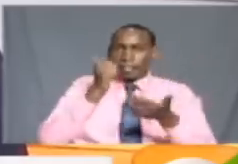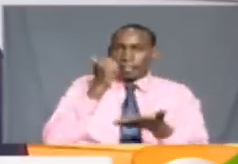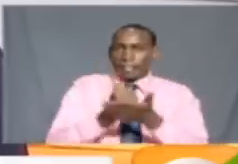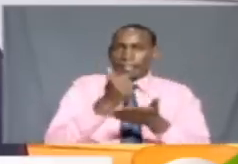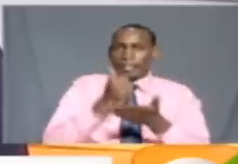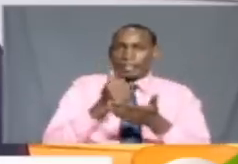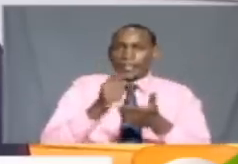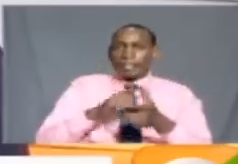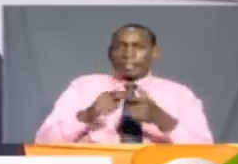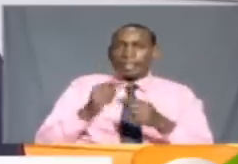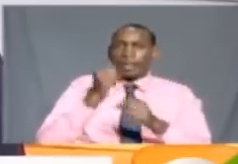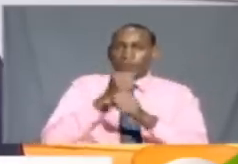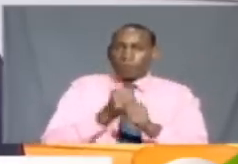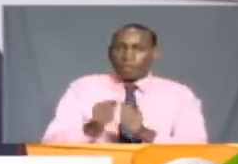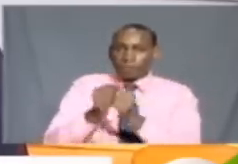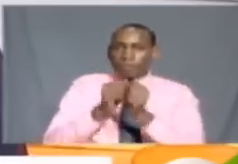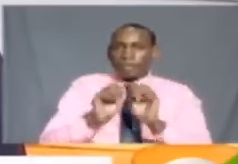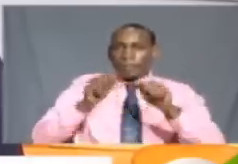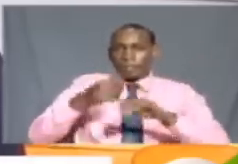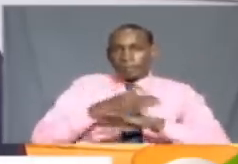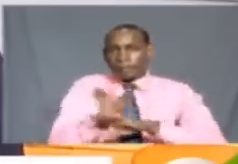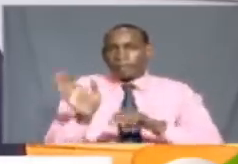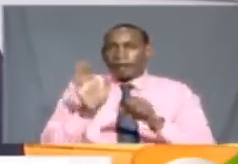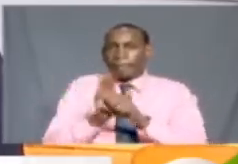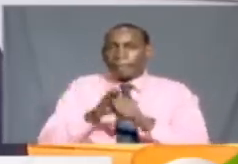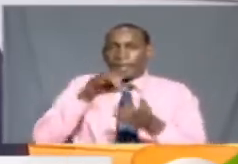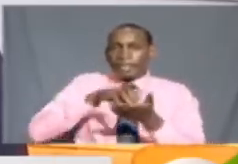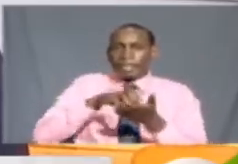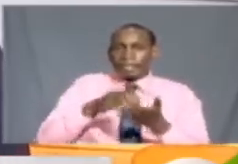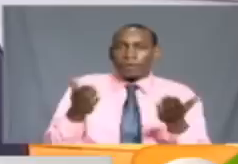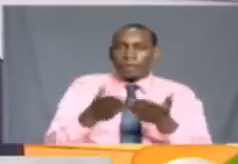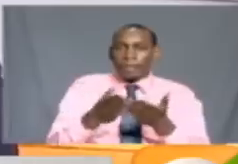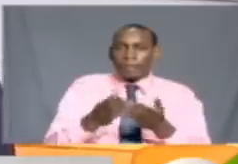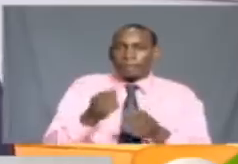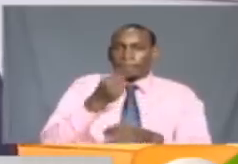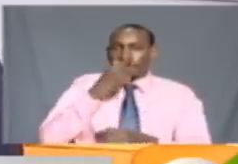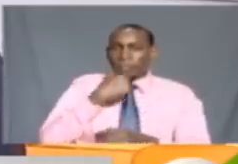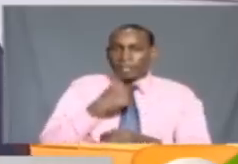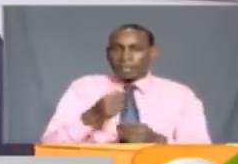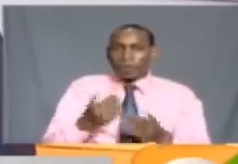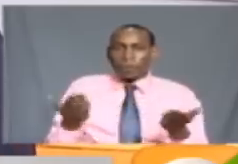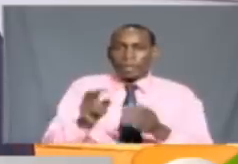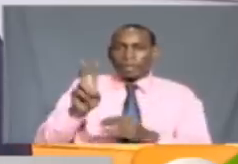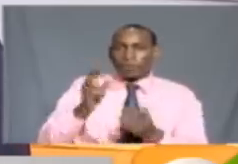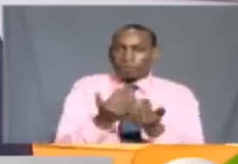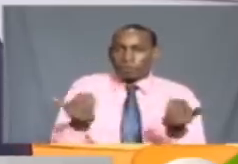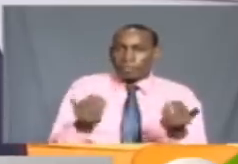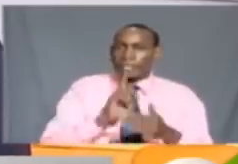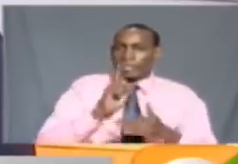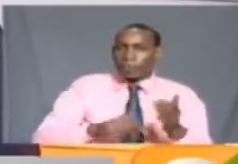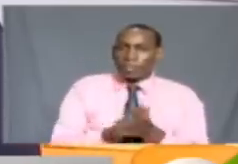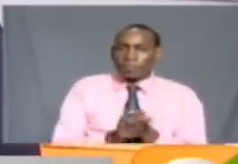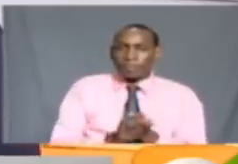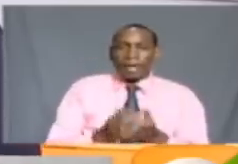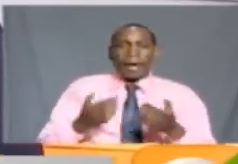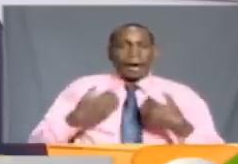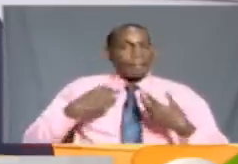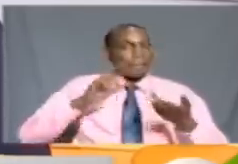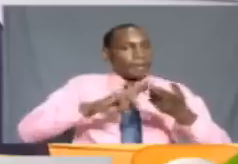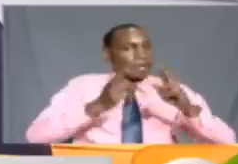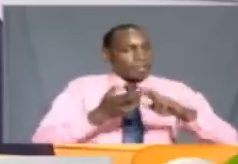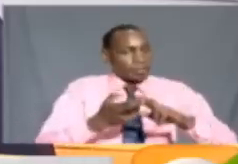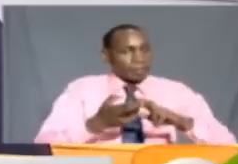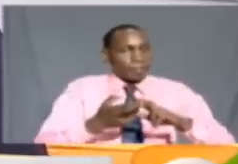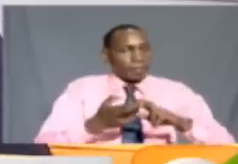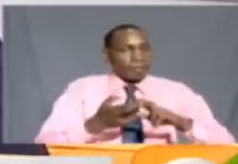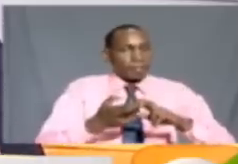they will work very closely. Then we can divert most of these cases where there's this closing age, where the two children actually say, look, we're in a relationship. They